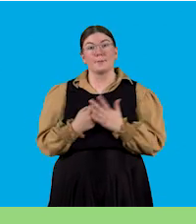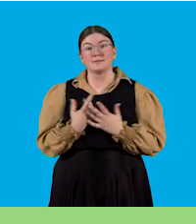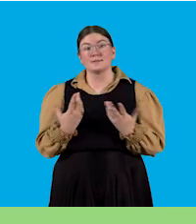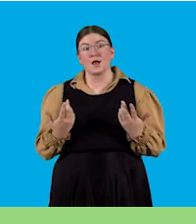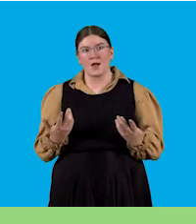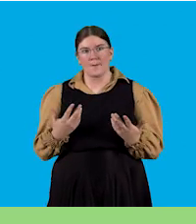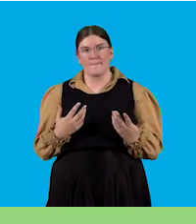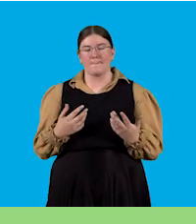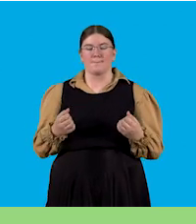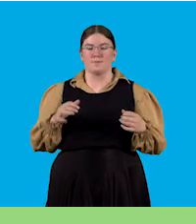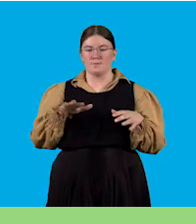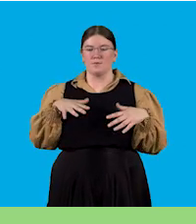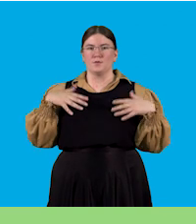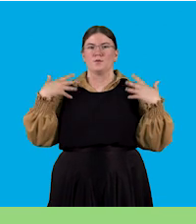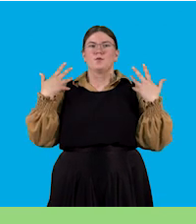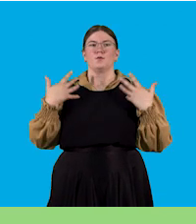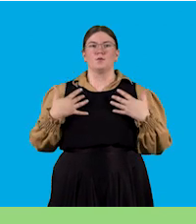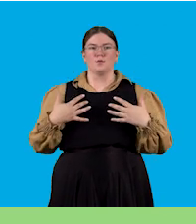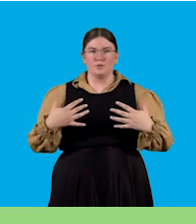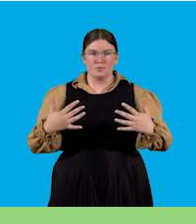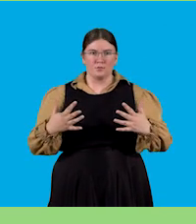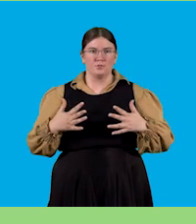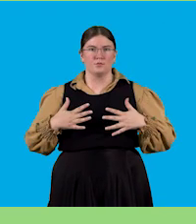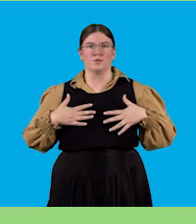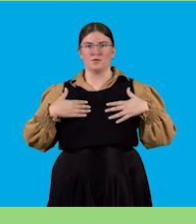happens in a continuous cycle.